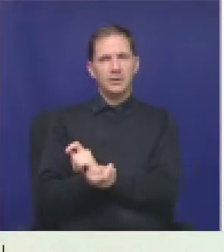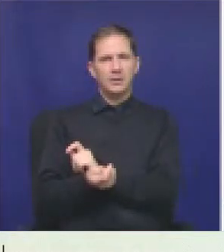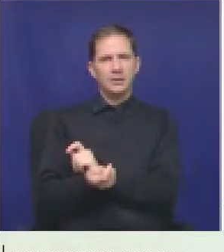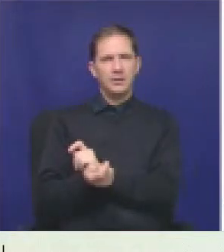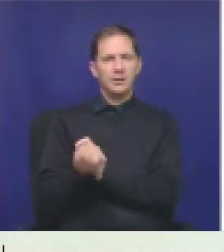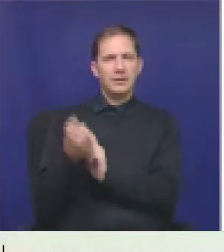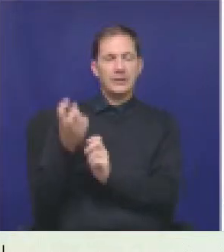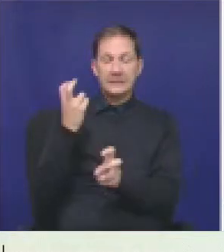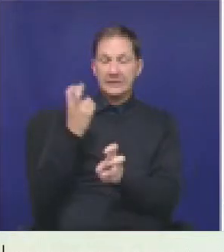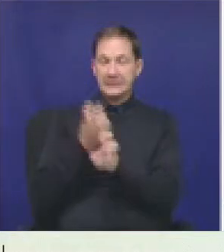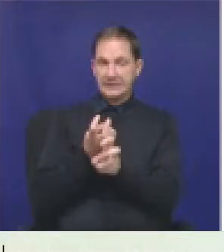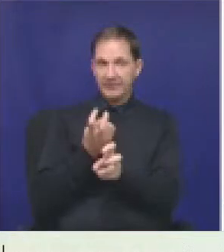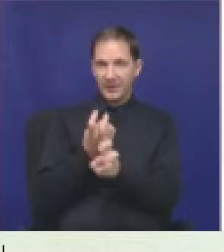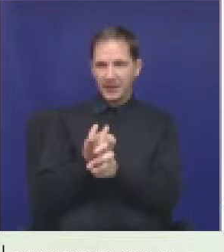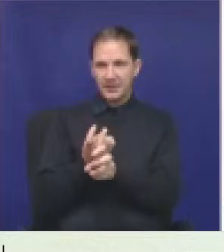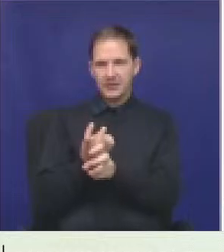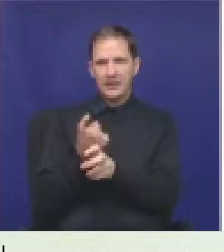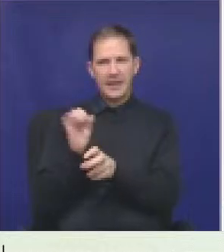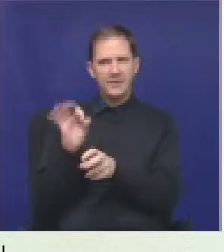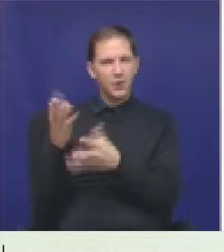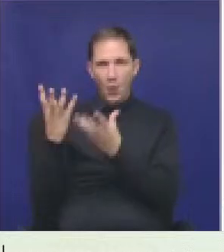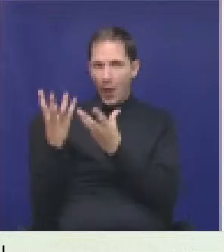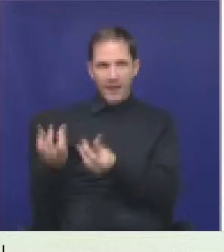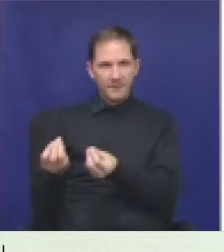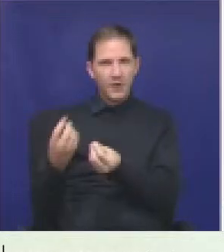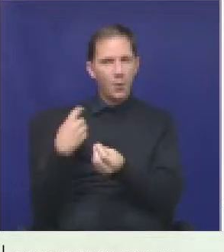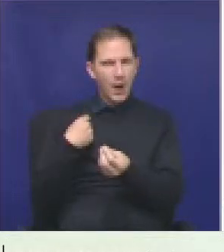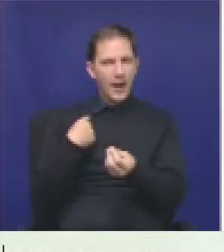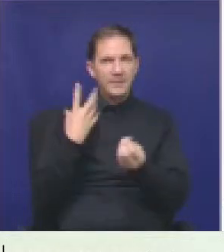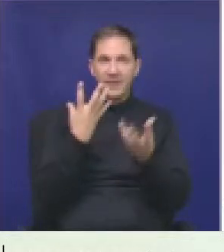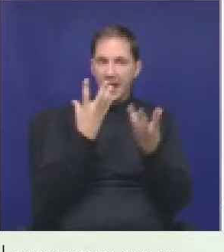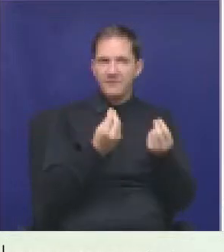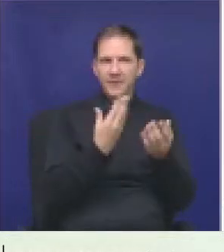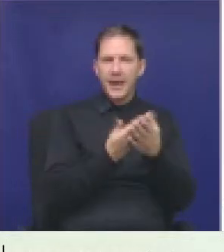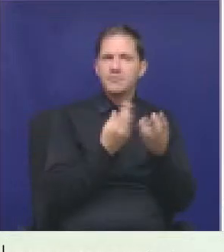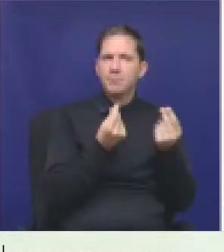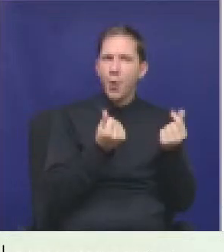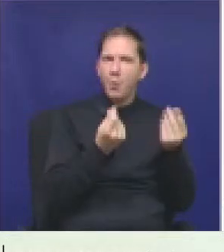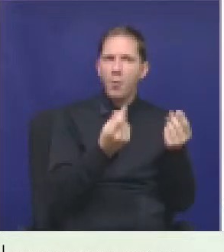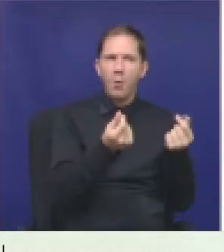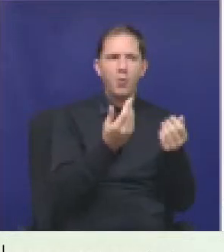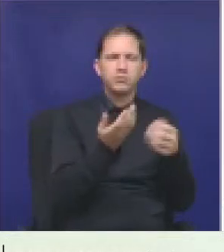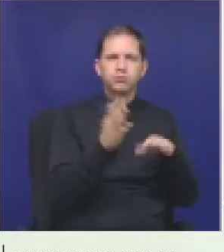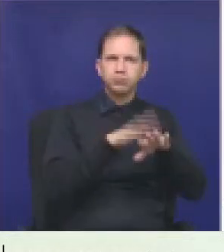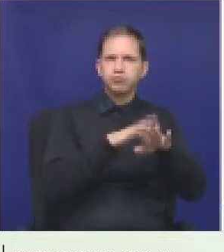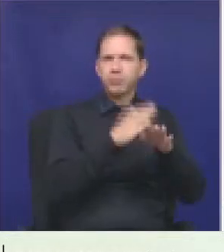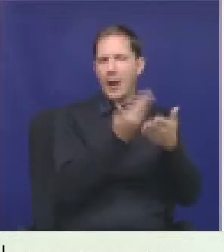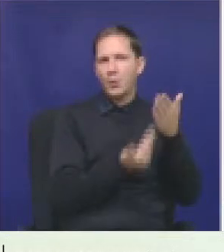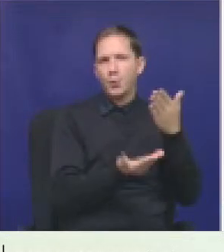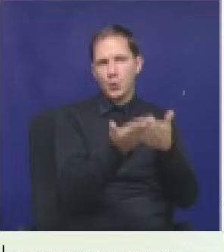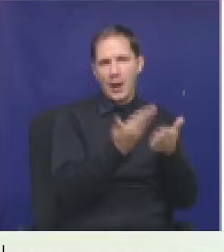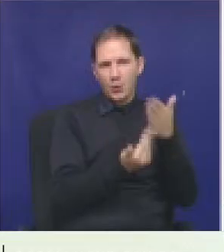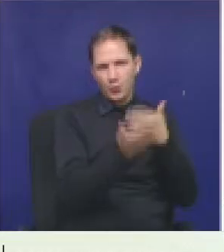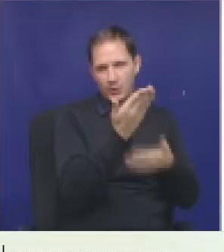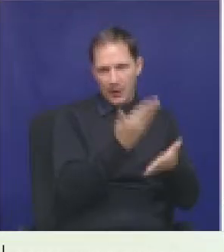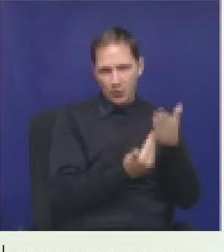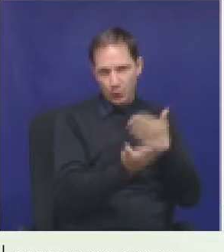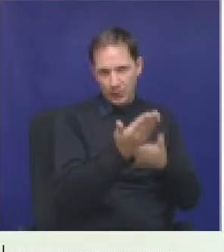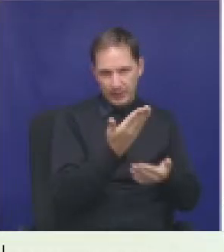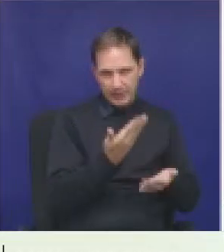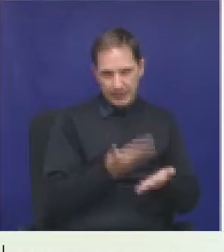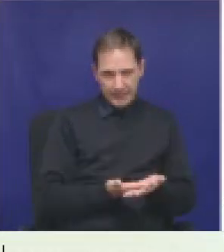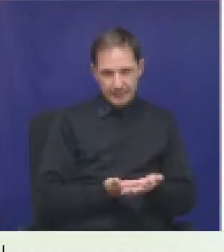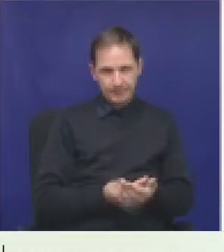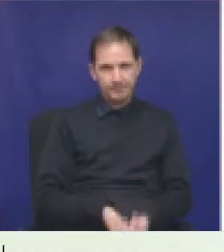can enable the entity to produce more outputs. Fourthly, while the department is investing